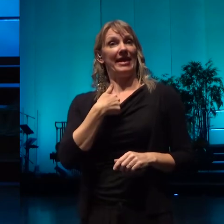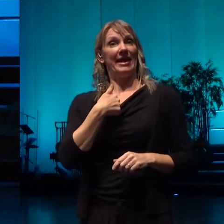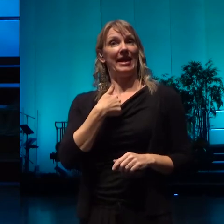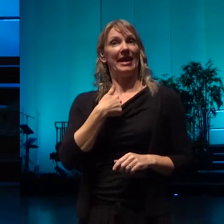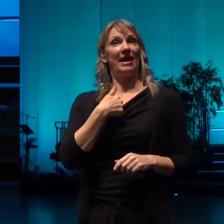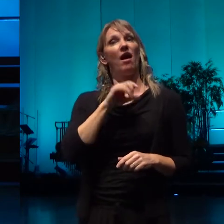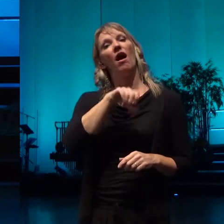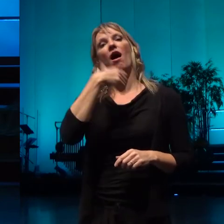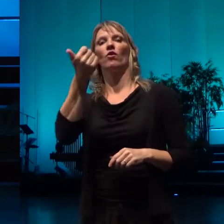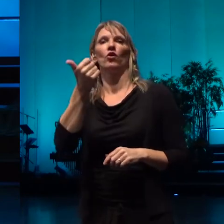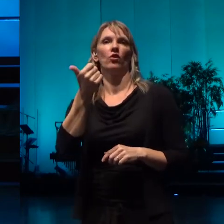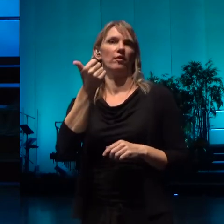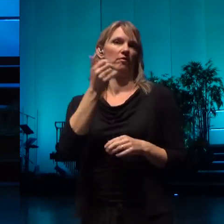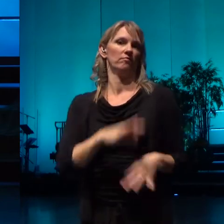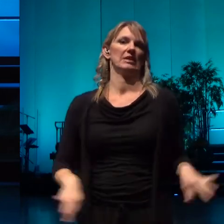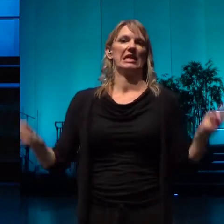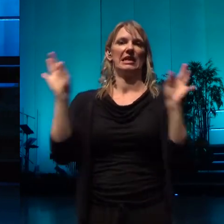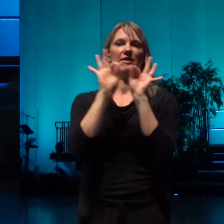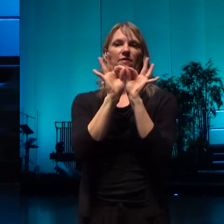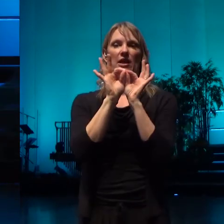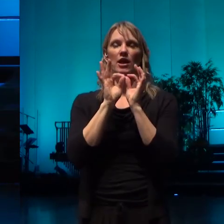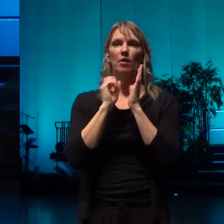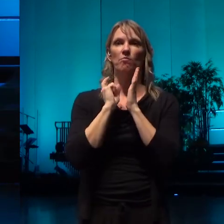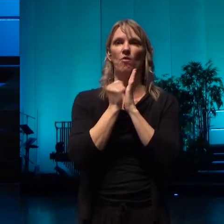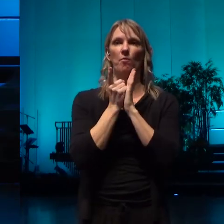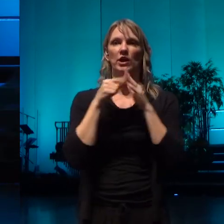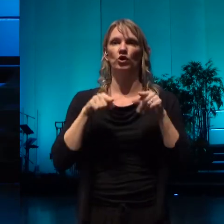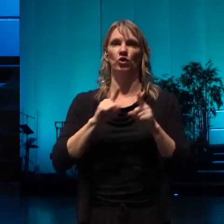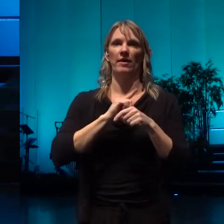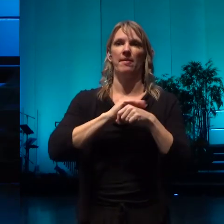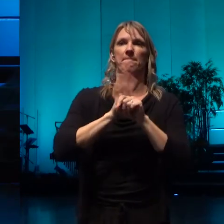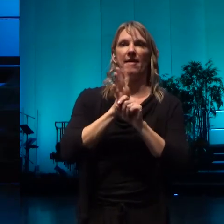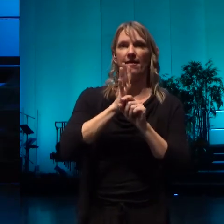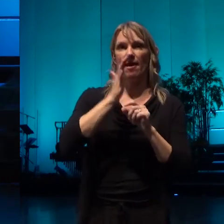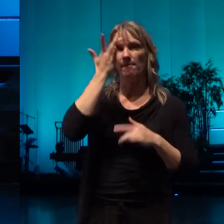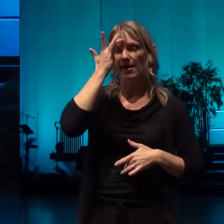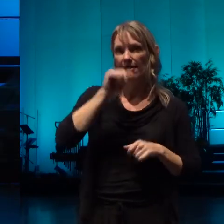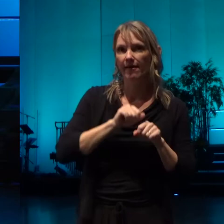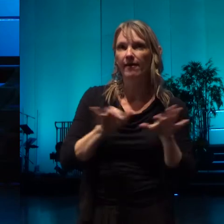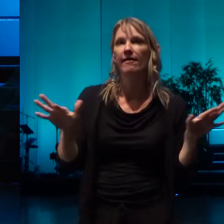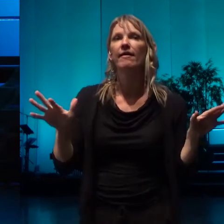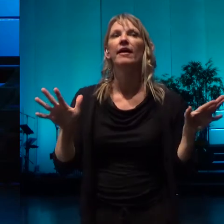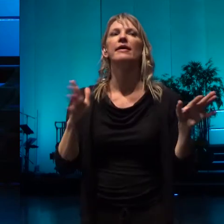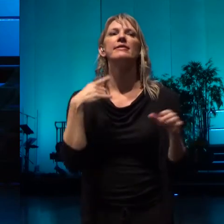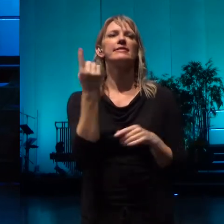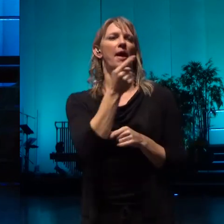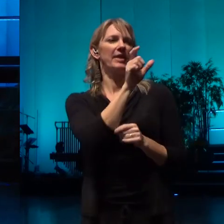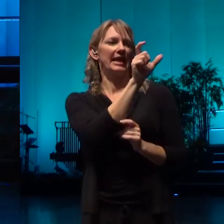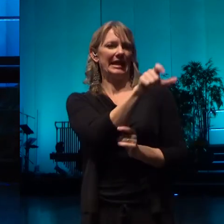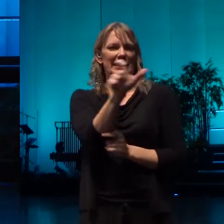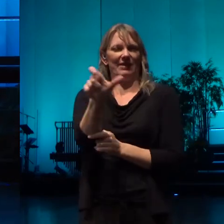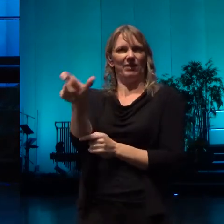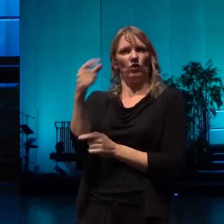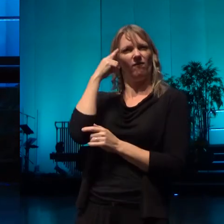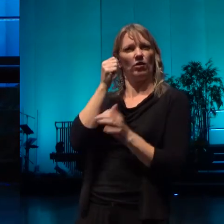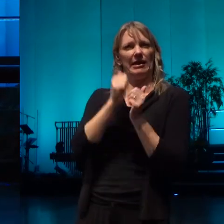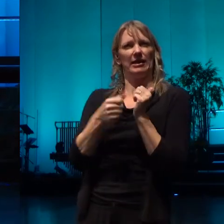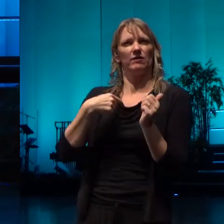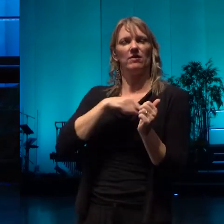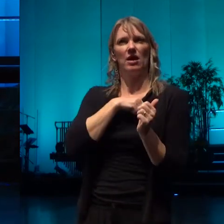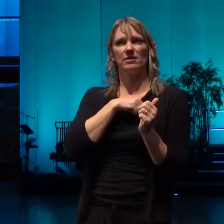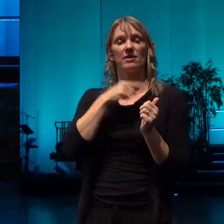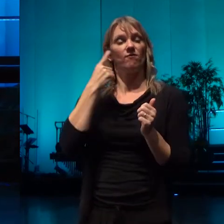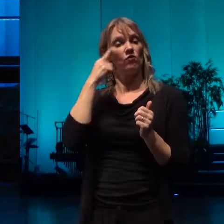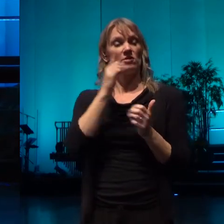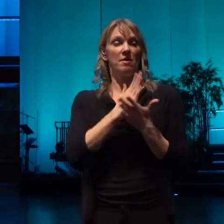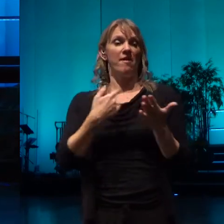another significant moment during the pandemic, but it's something that's individual for each one of us. For some of us, it may have